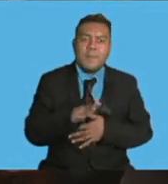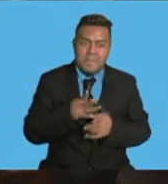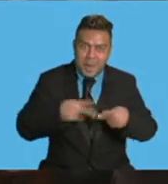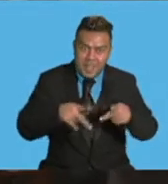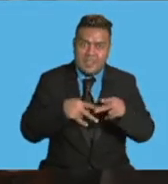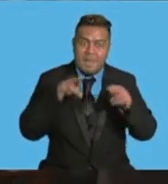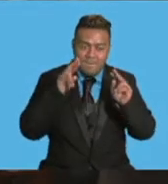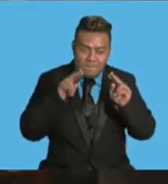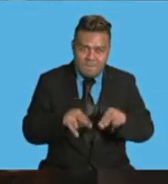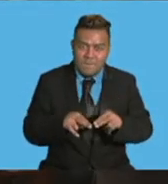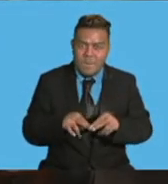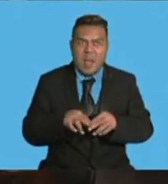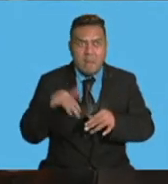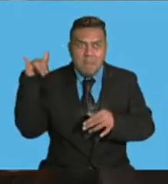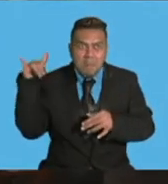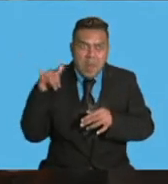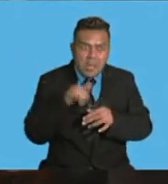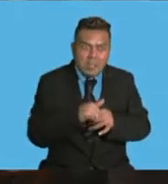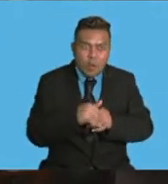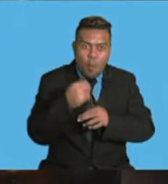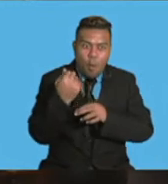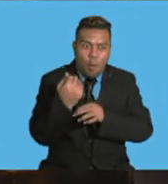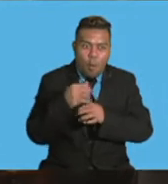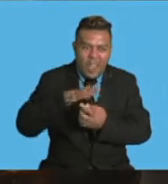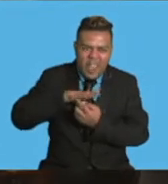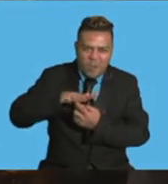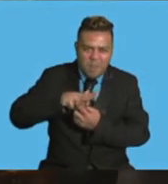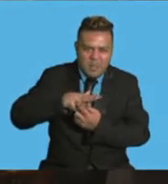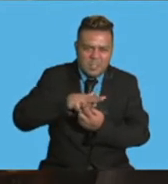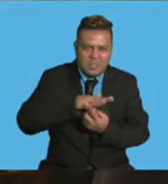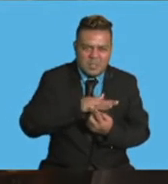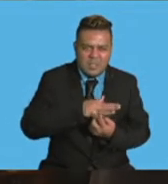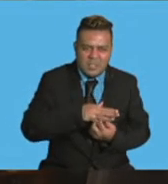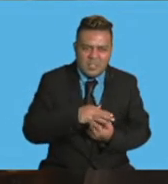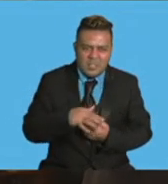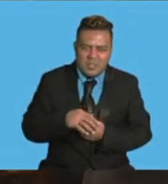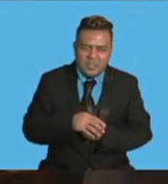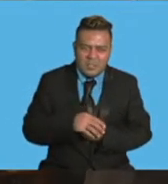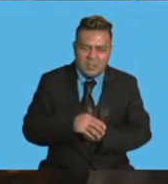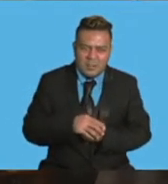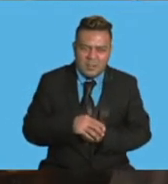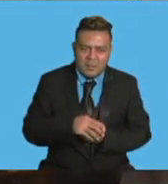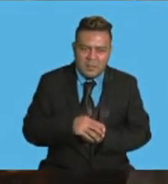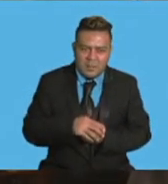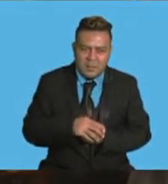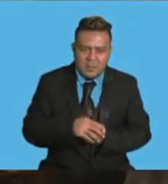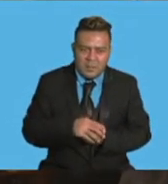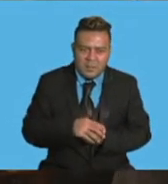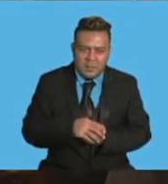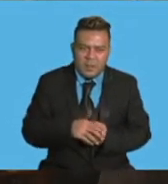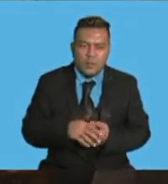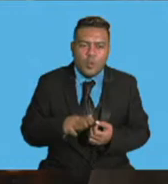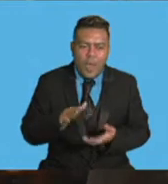planes or helicopters, if need be, to help us in our search